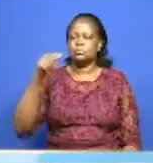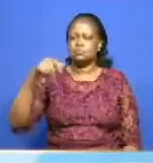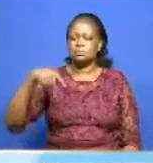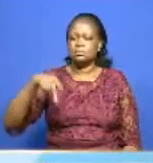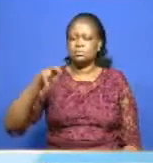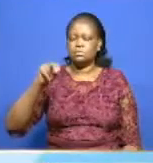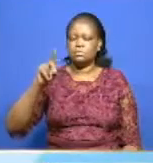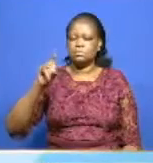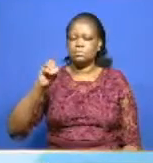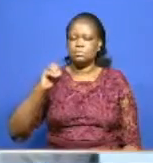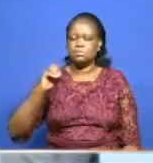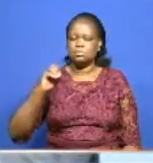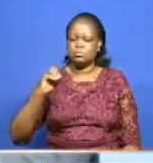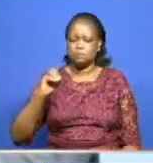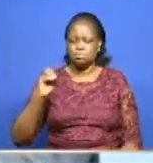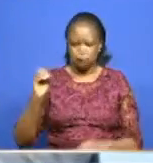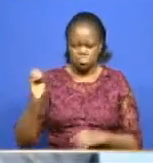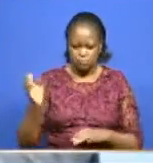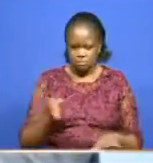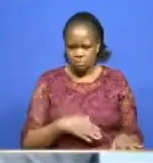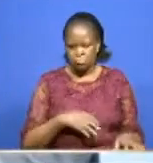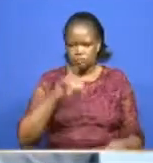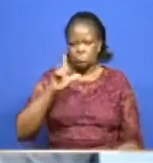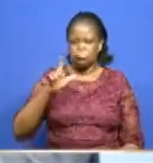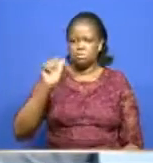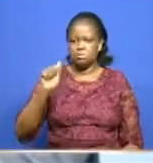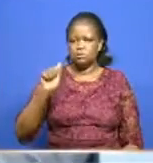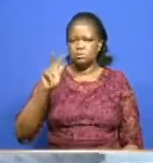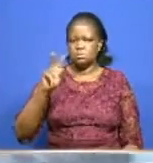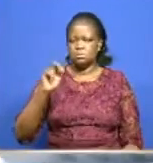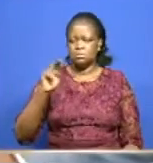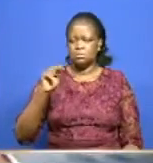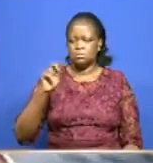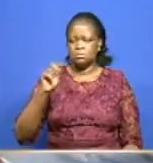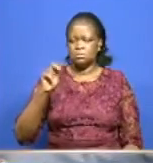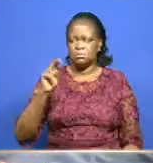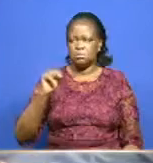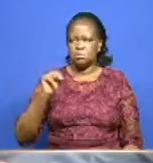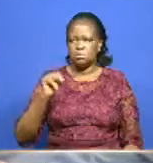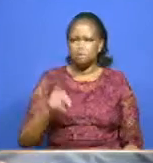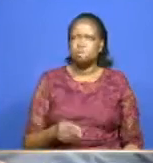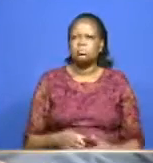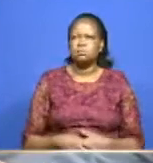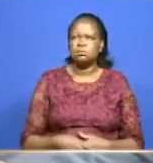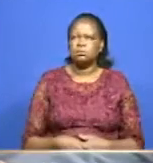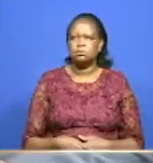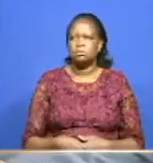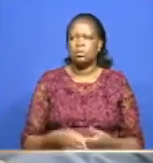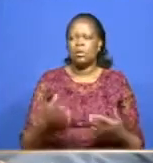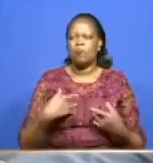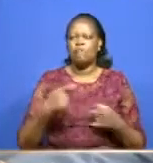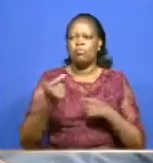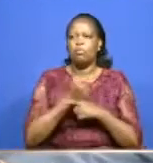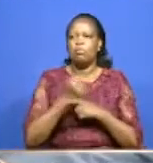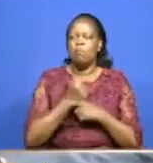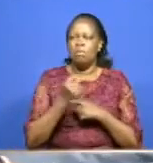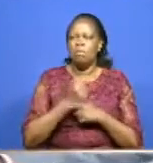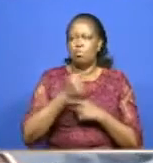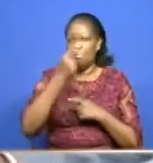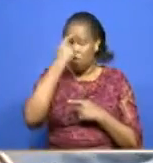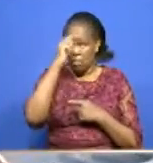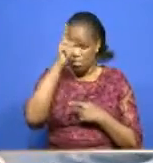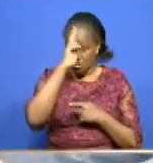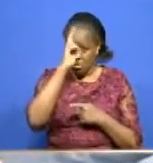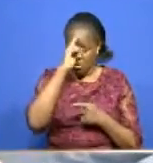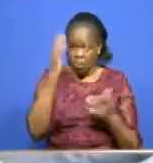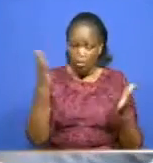Washington here in Nairobi, where the training of police commanders on mental health awareness is currently underway at the Chiromo